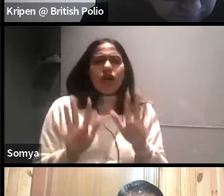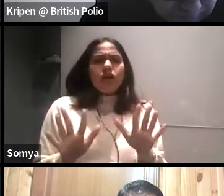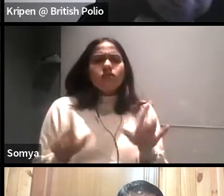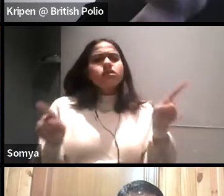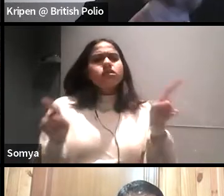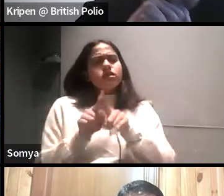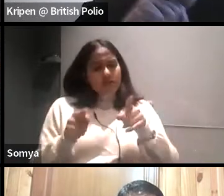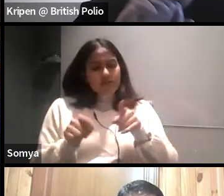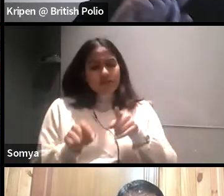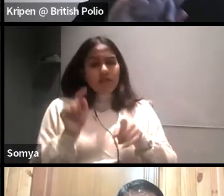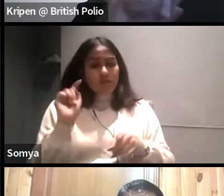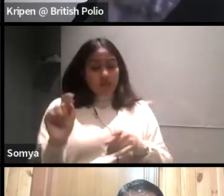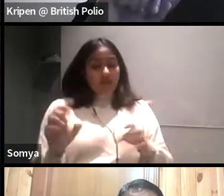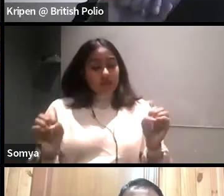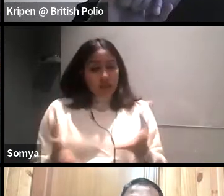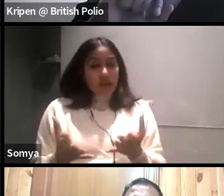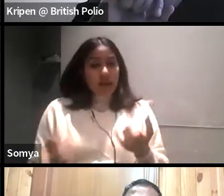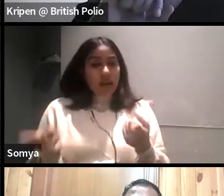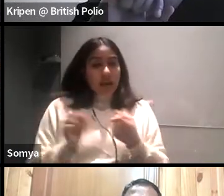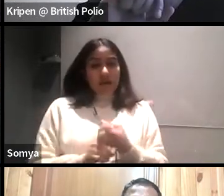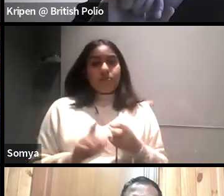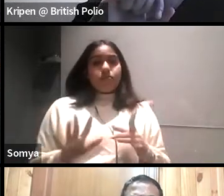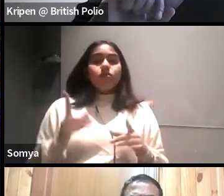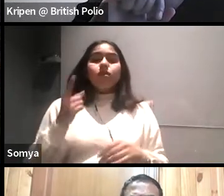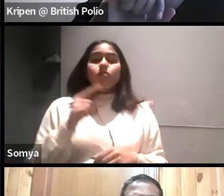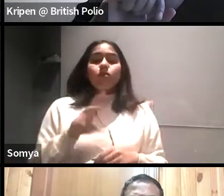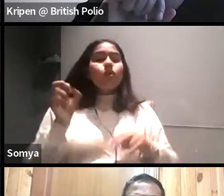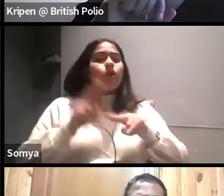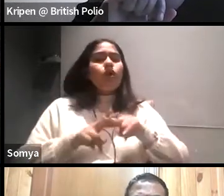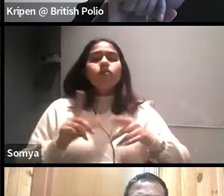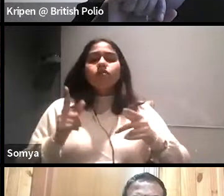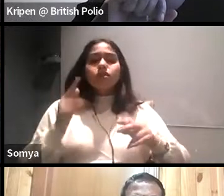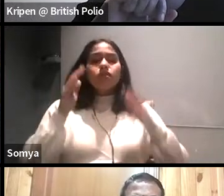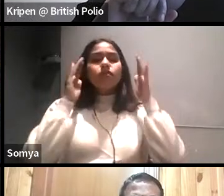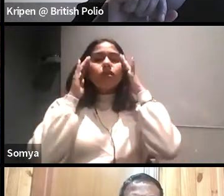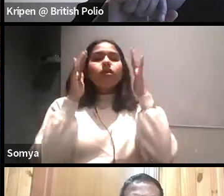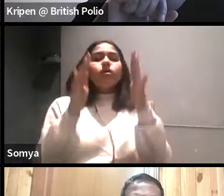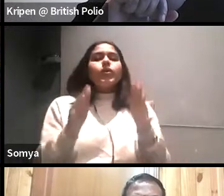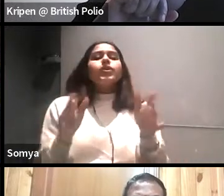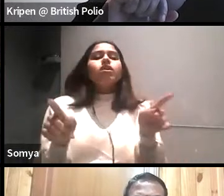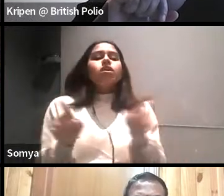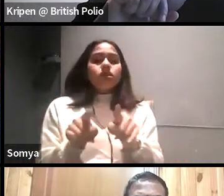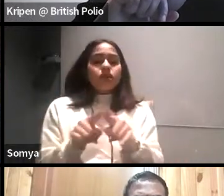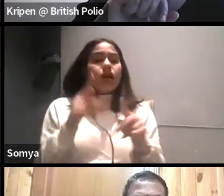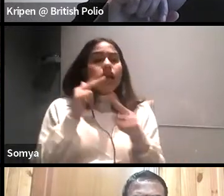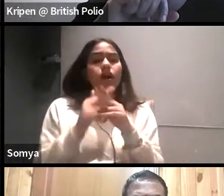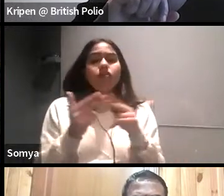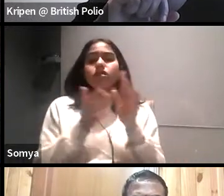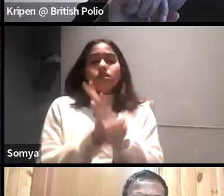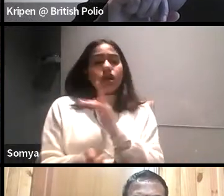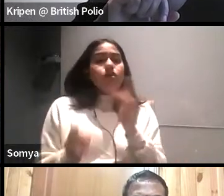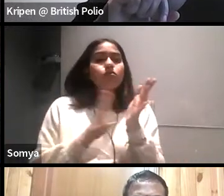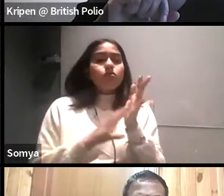that is one thing that happens. But of late now we have focused, we have a talent pathway model which we clearly work